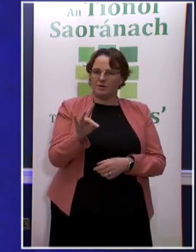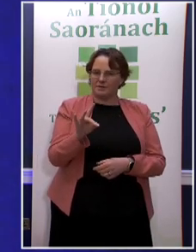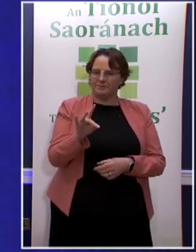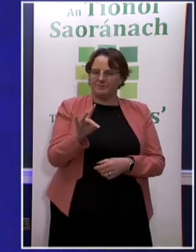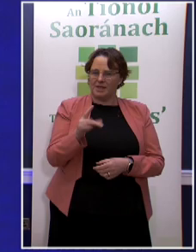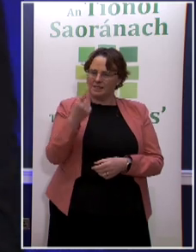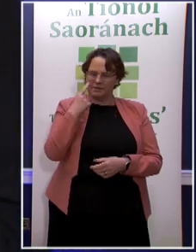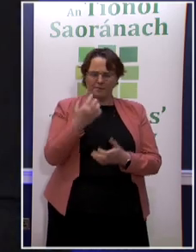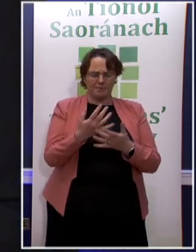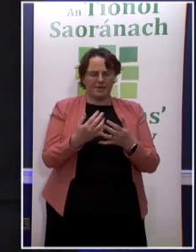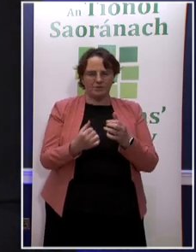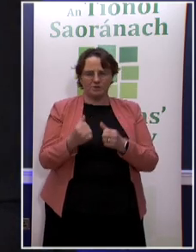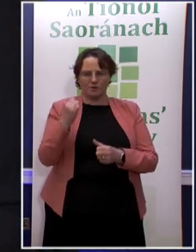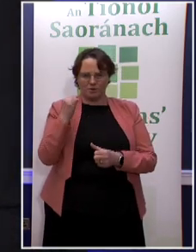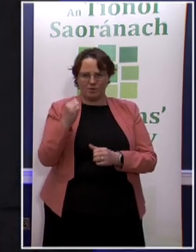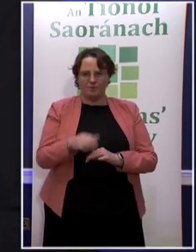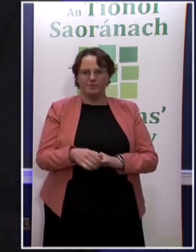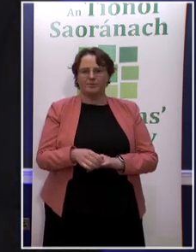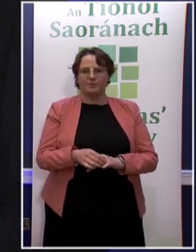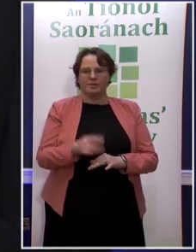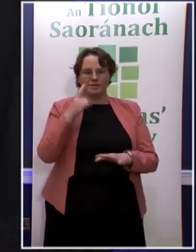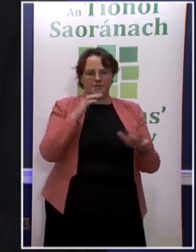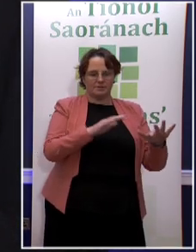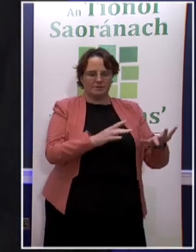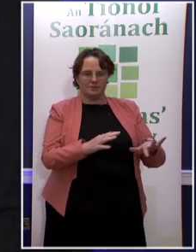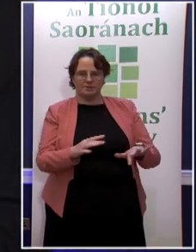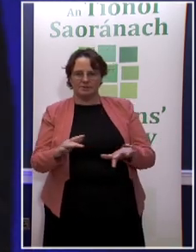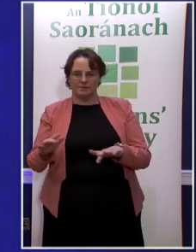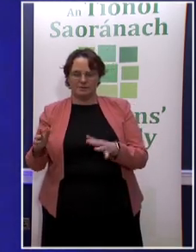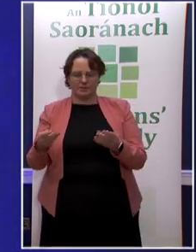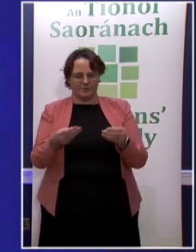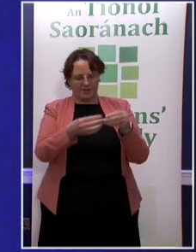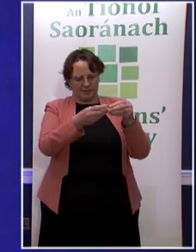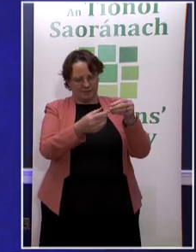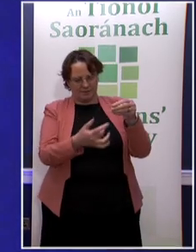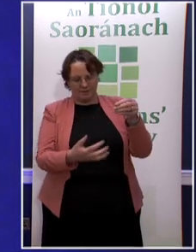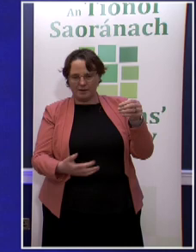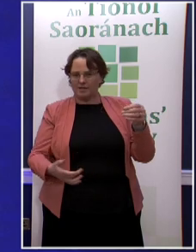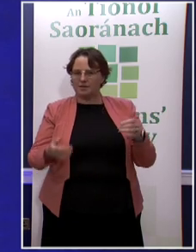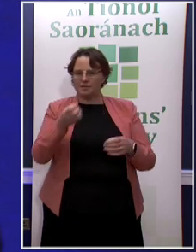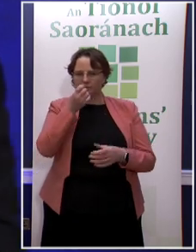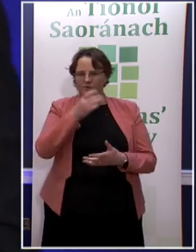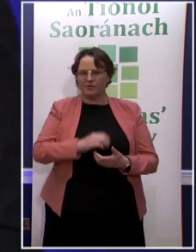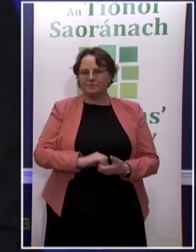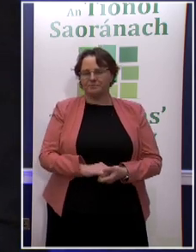years ago. And the phosphorescence would just kind of trickle off your fingertips like magic as you drag them through the water.